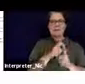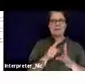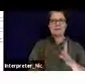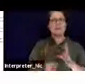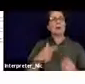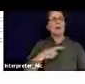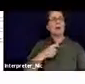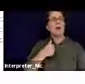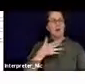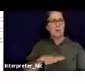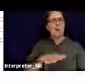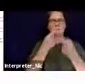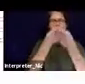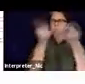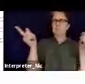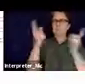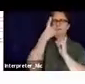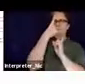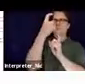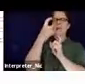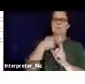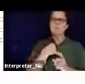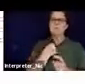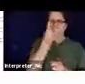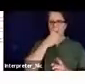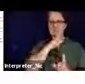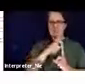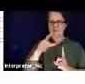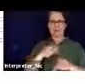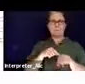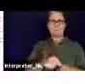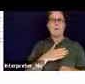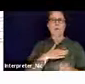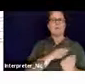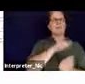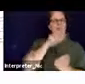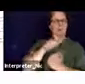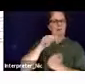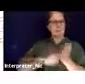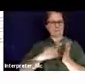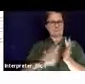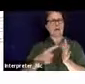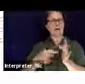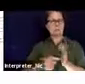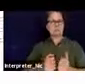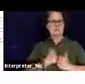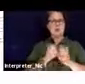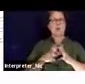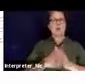I wanted them to recruit me 100% on merit. I wanted to either be invited for an interview